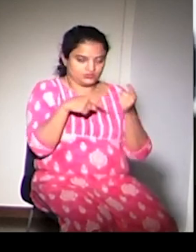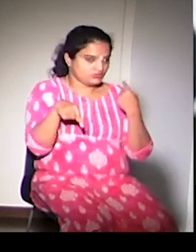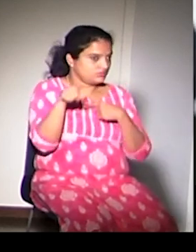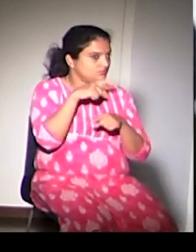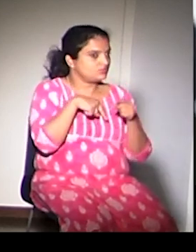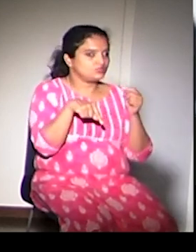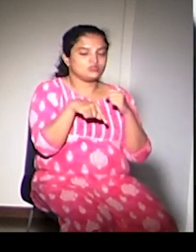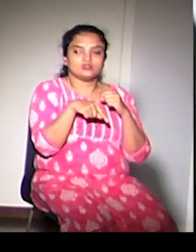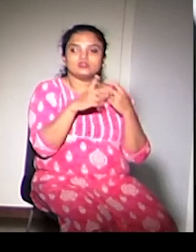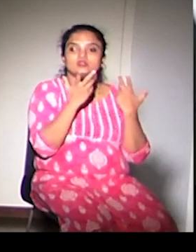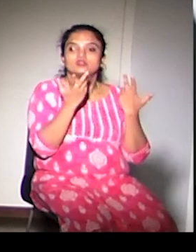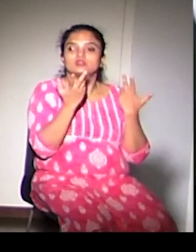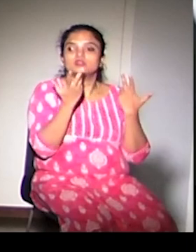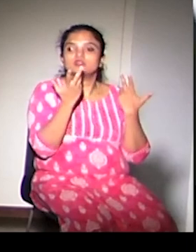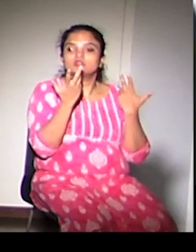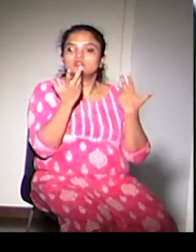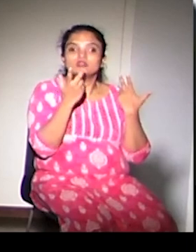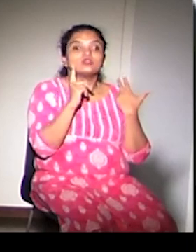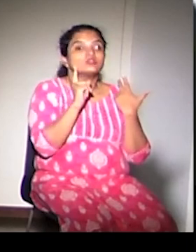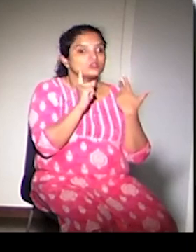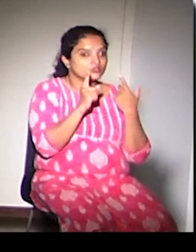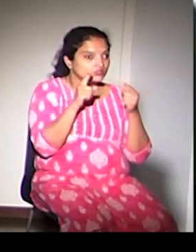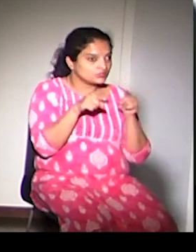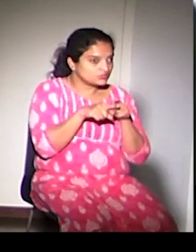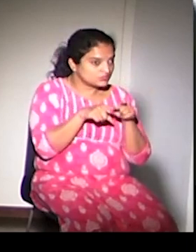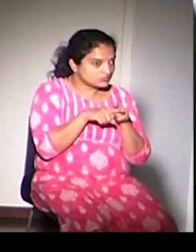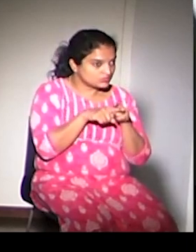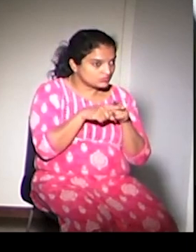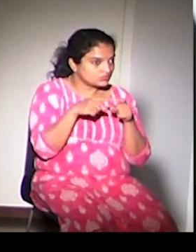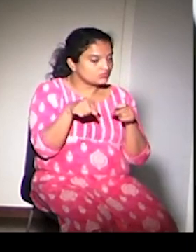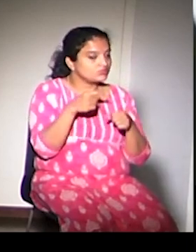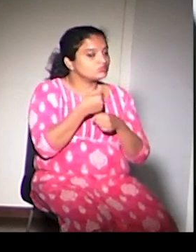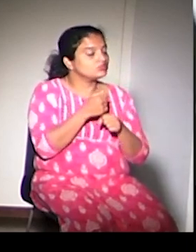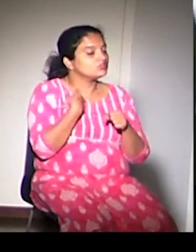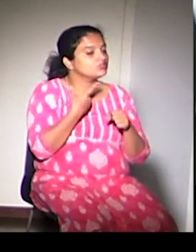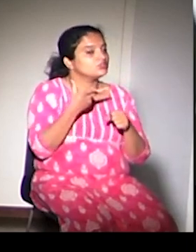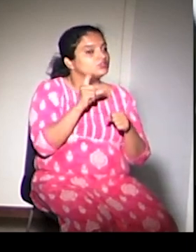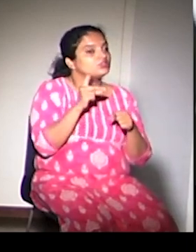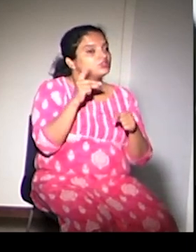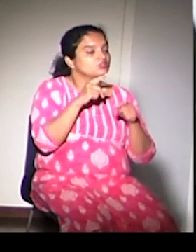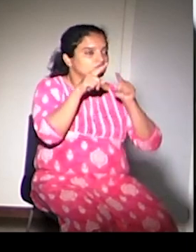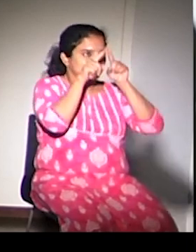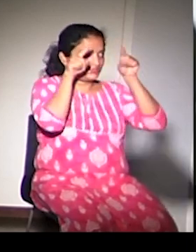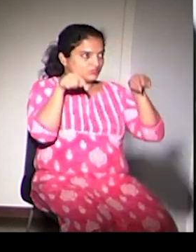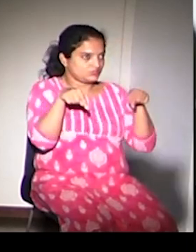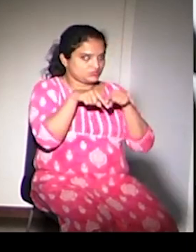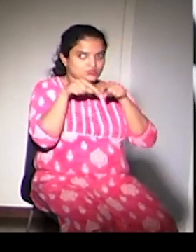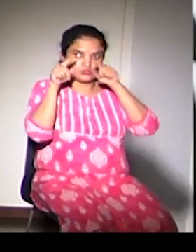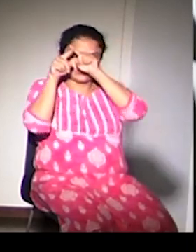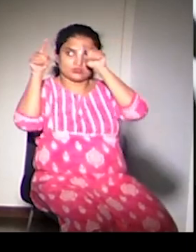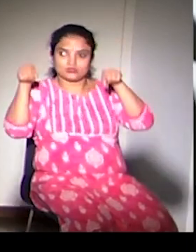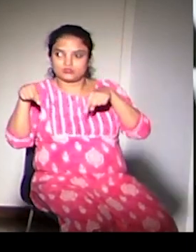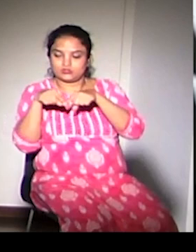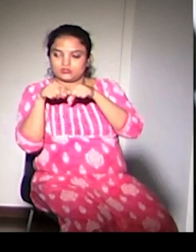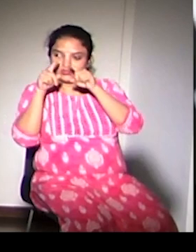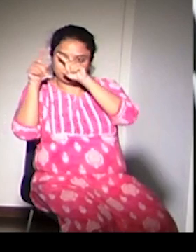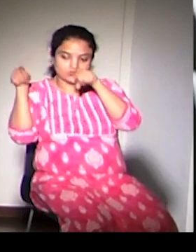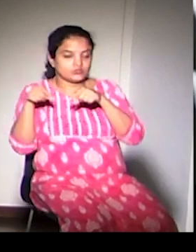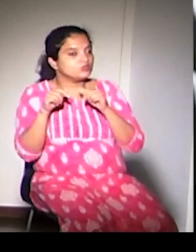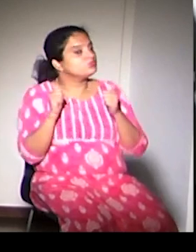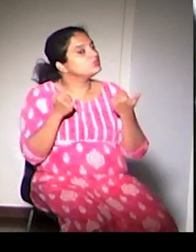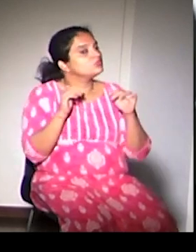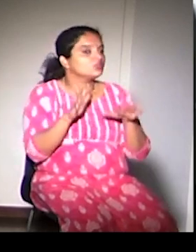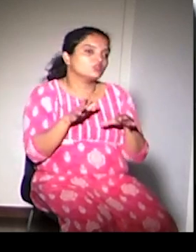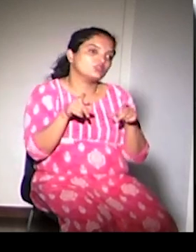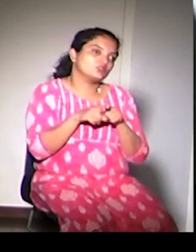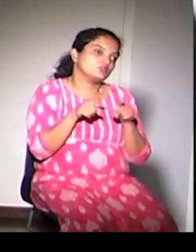cutter. And also the tiles can be repeated in squares because the design doesn't necessarily